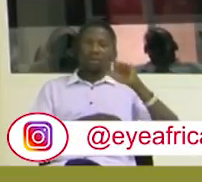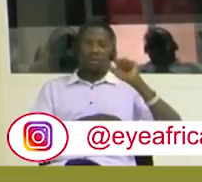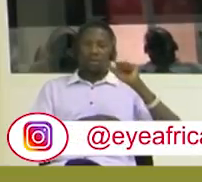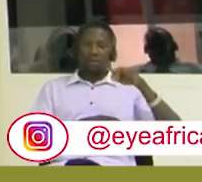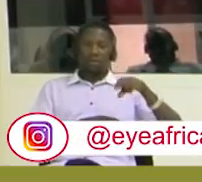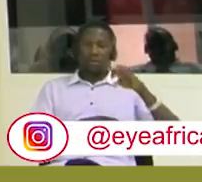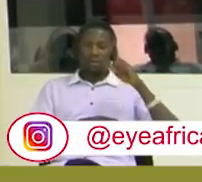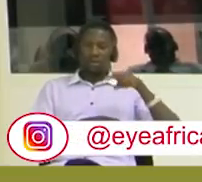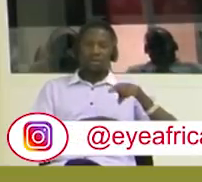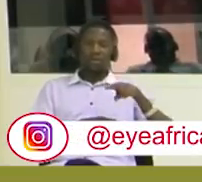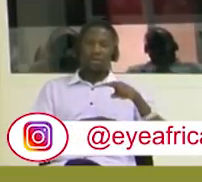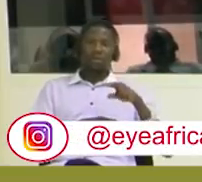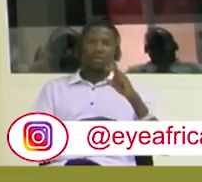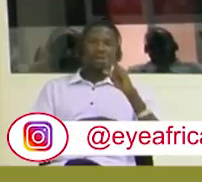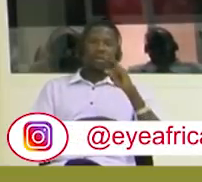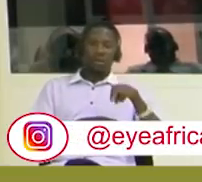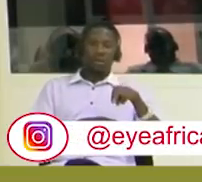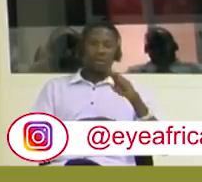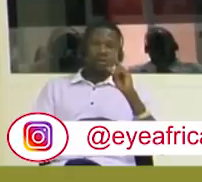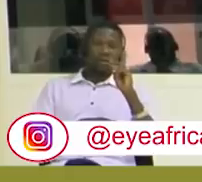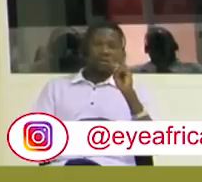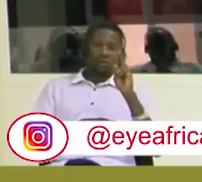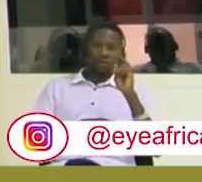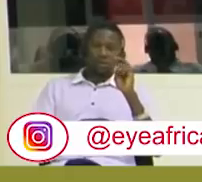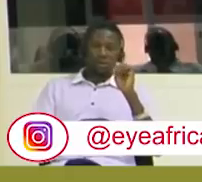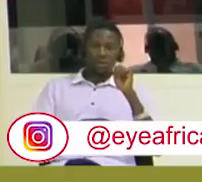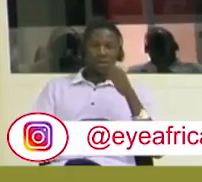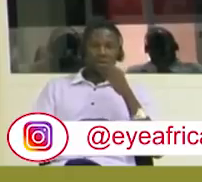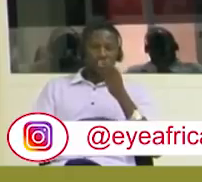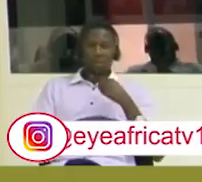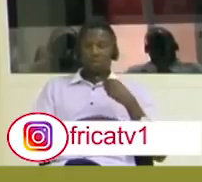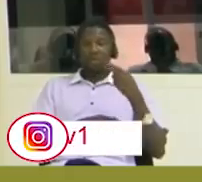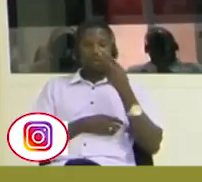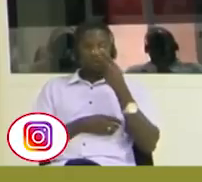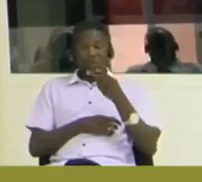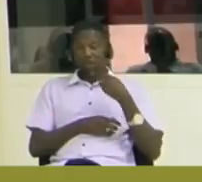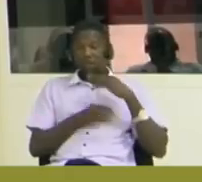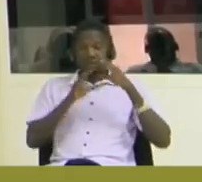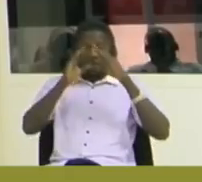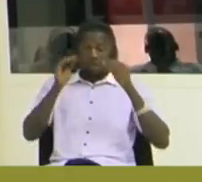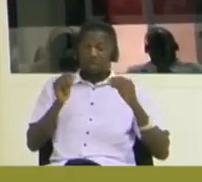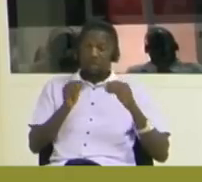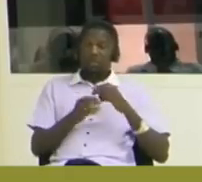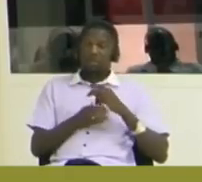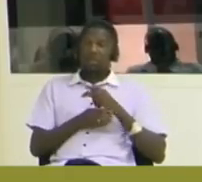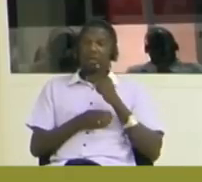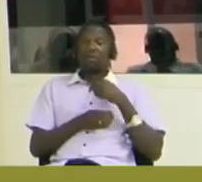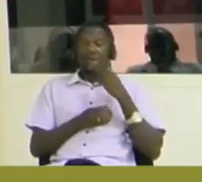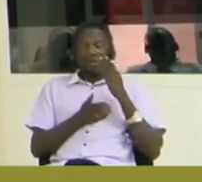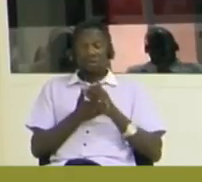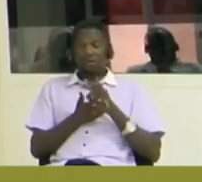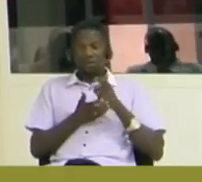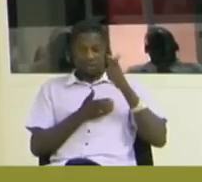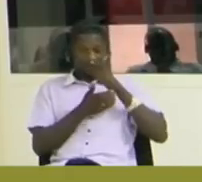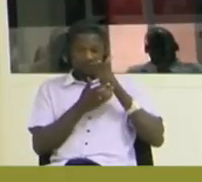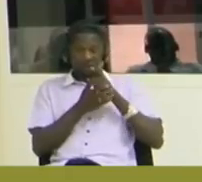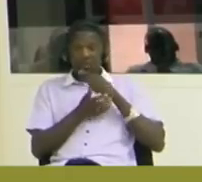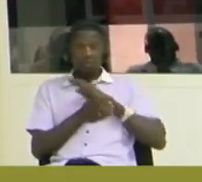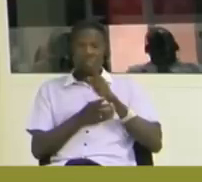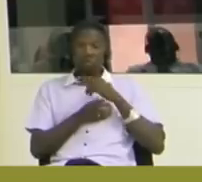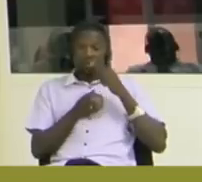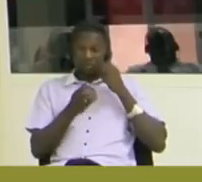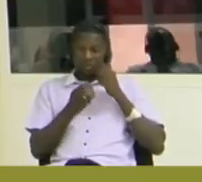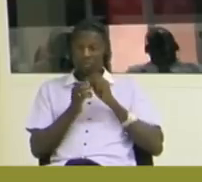Lamindur has said, that he saw me at the house, and that is being played, despite the fact that the video is not being